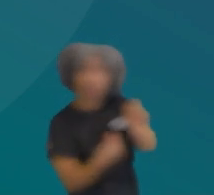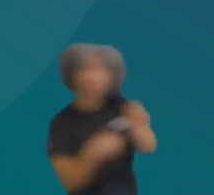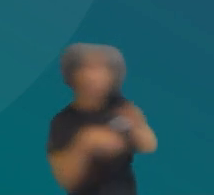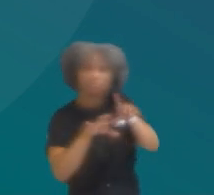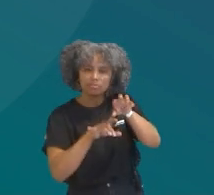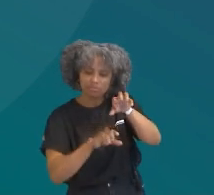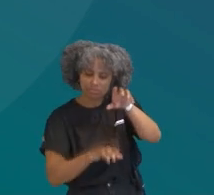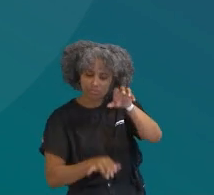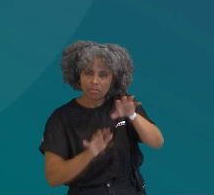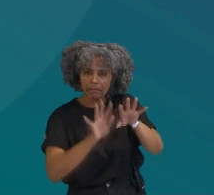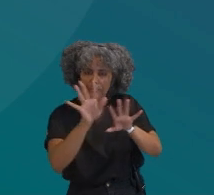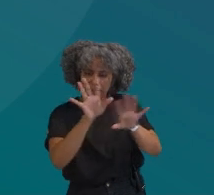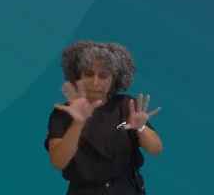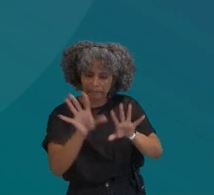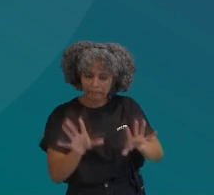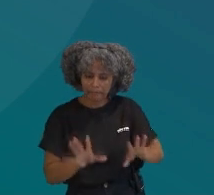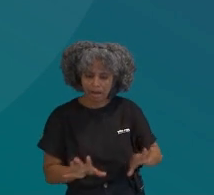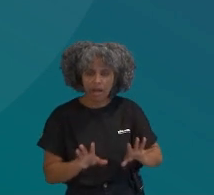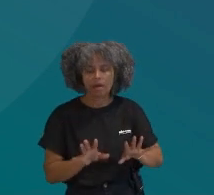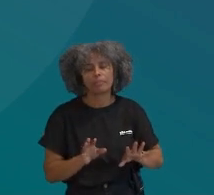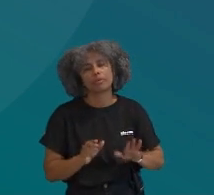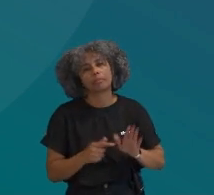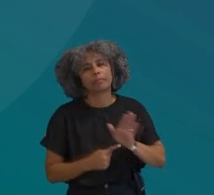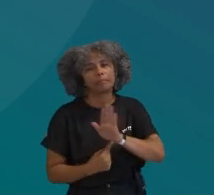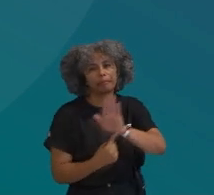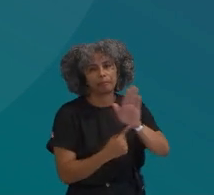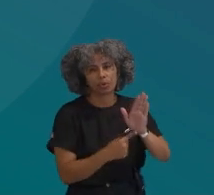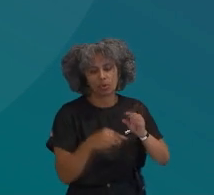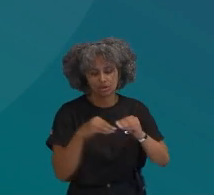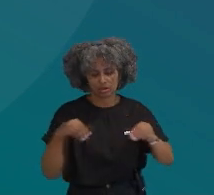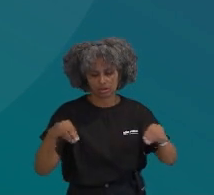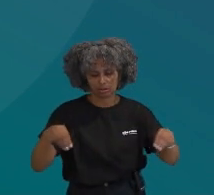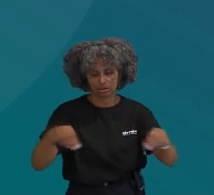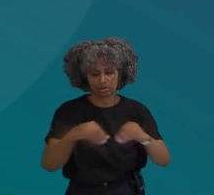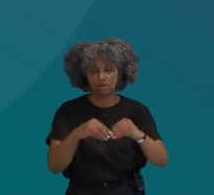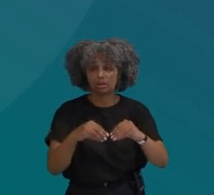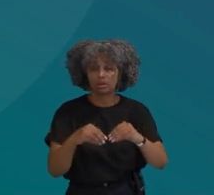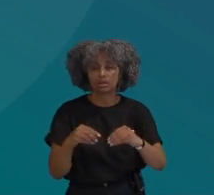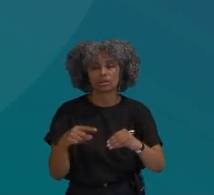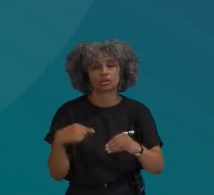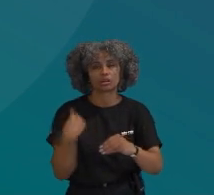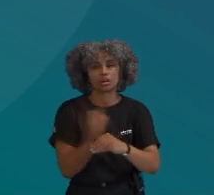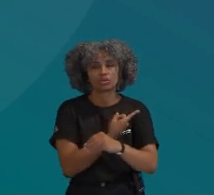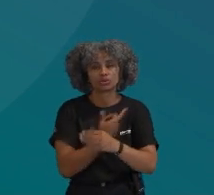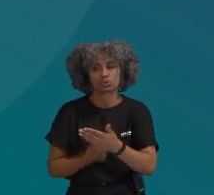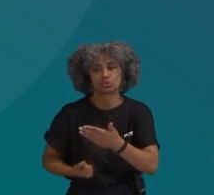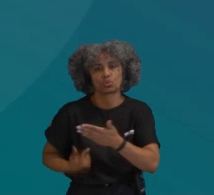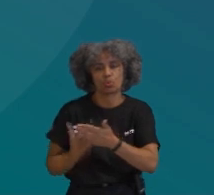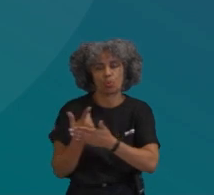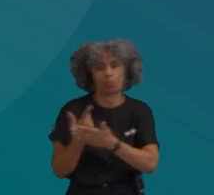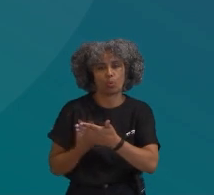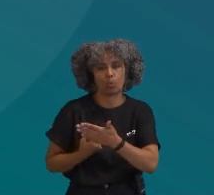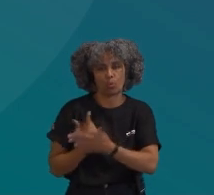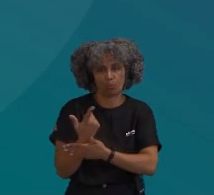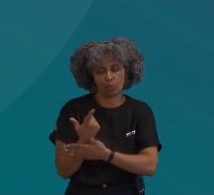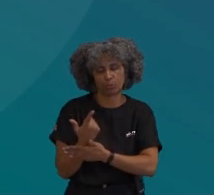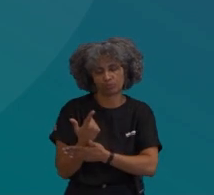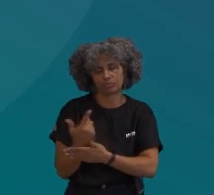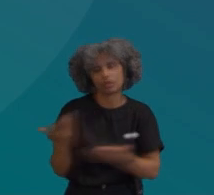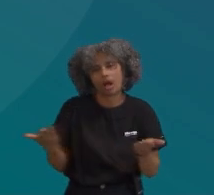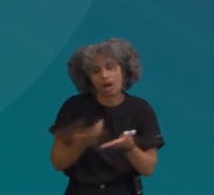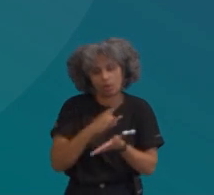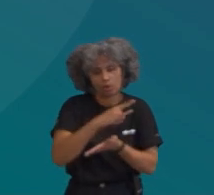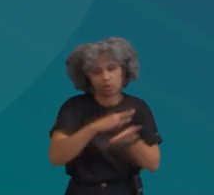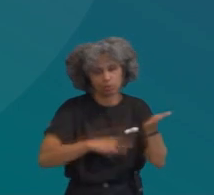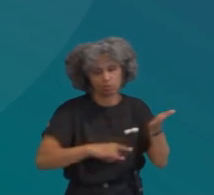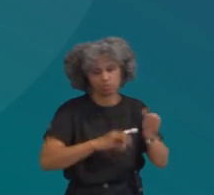the last year and exactly how many hectares are going into formal conservation. Yes, so I